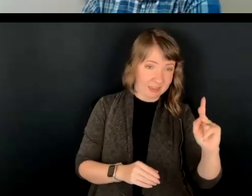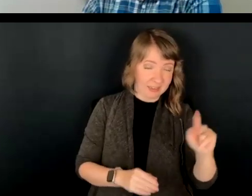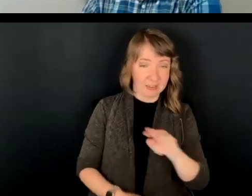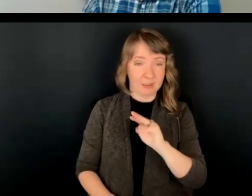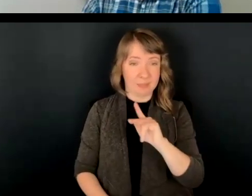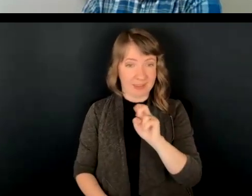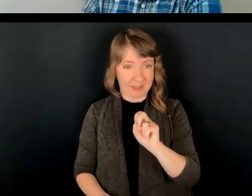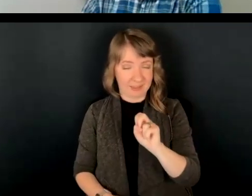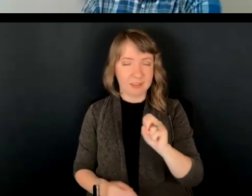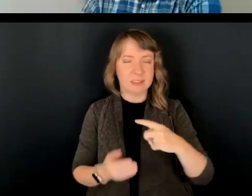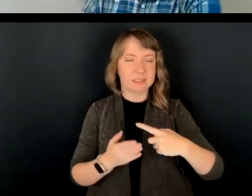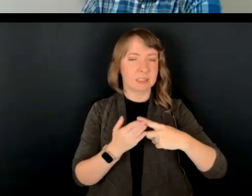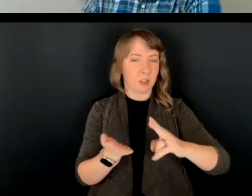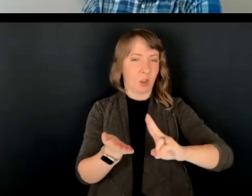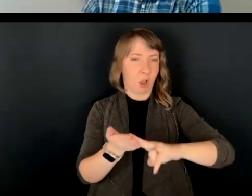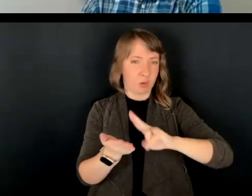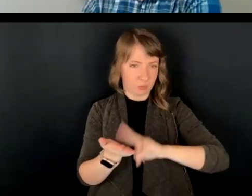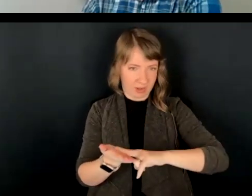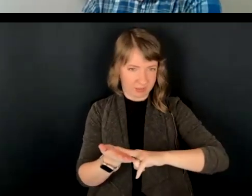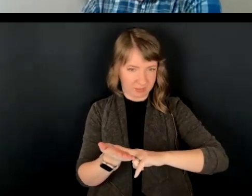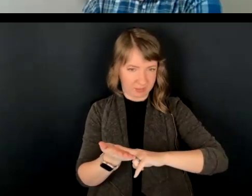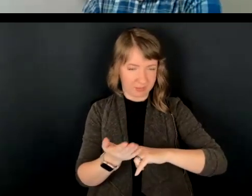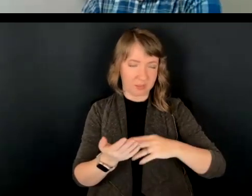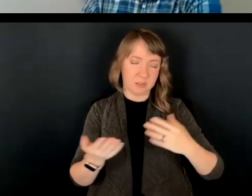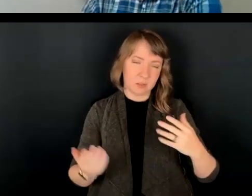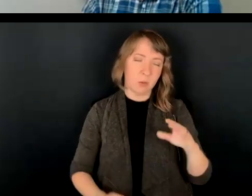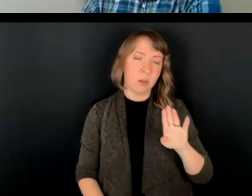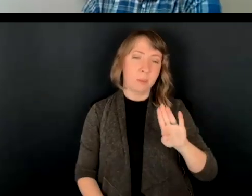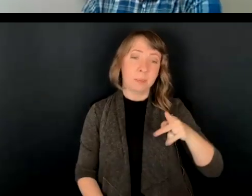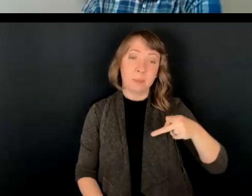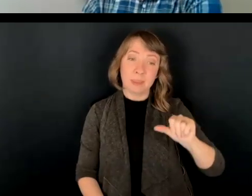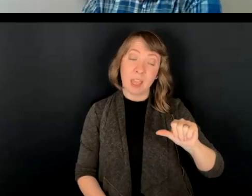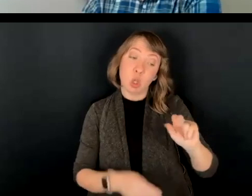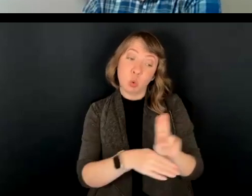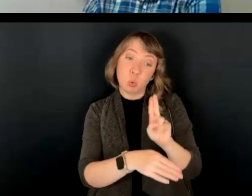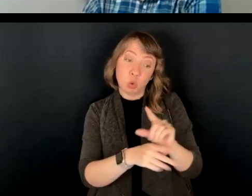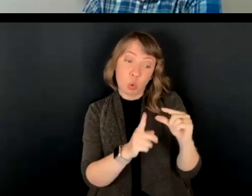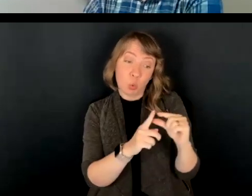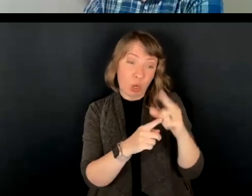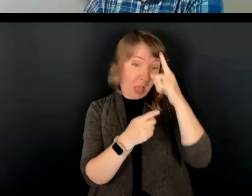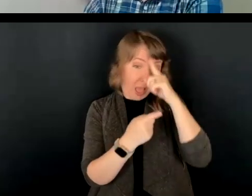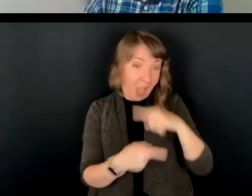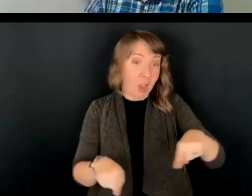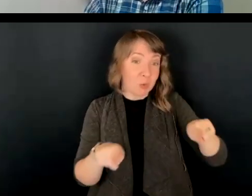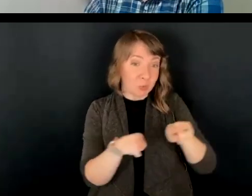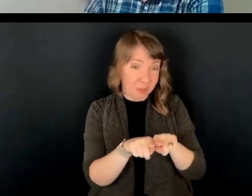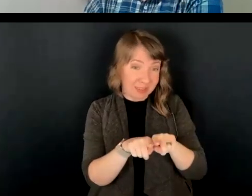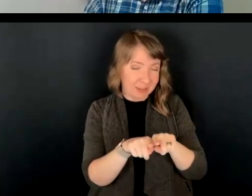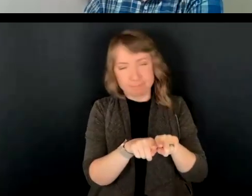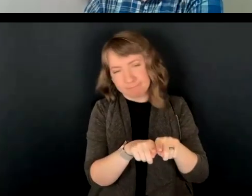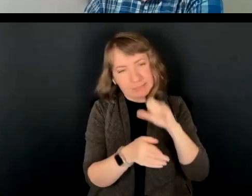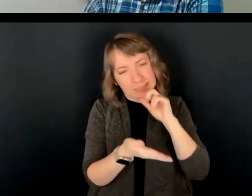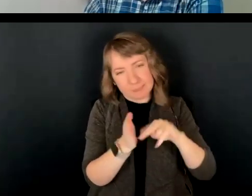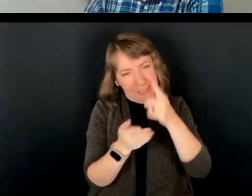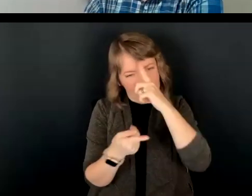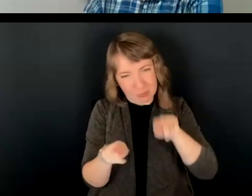a blanket purchase order agreement uses the word agreement doesn't mean it's an agreement.